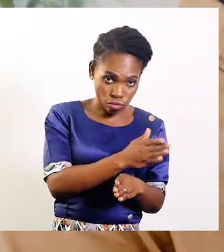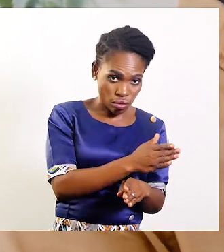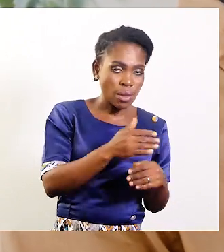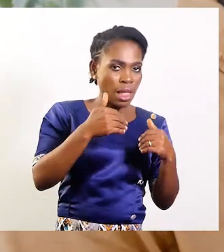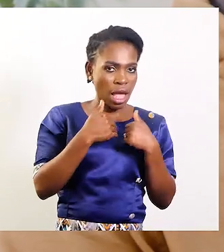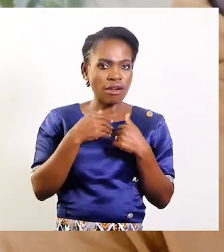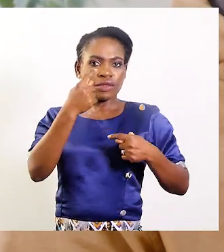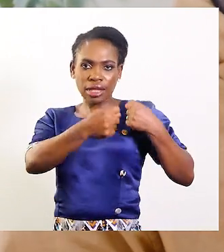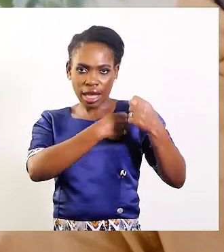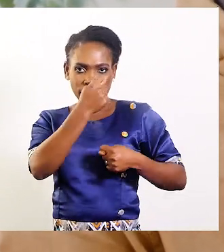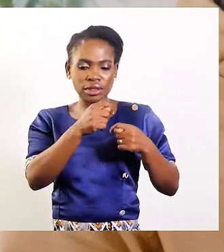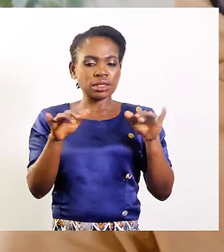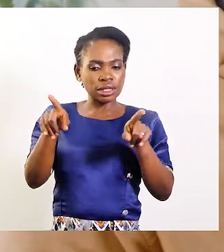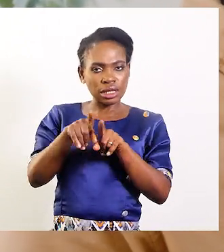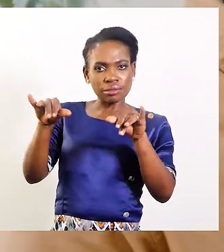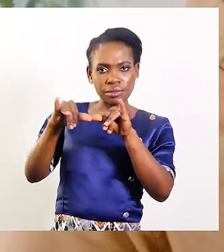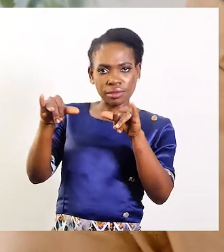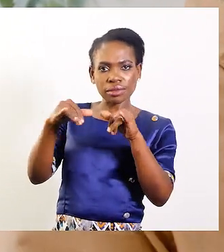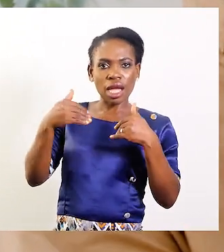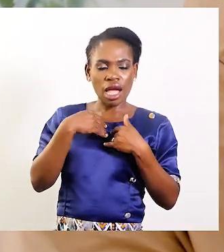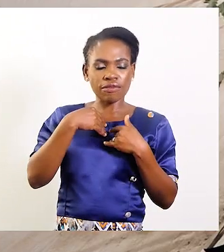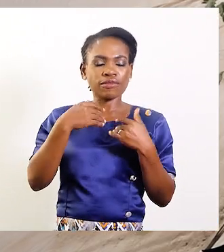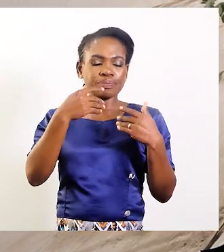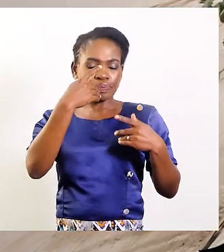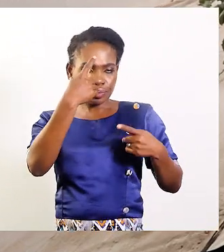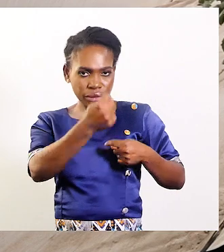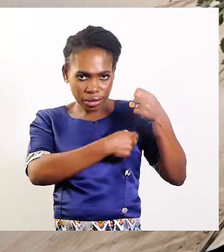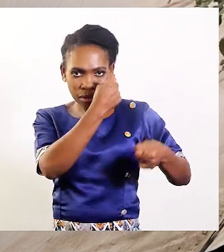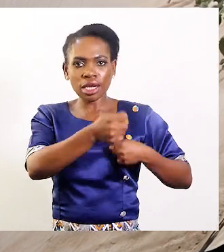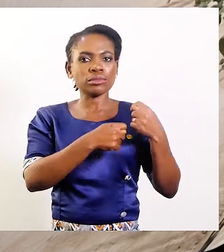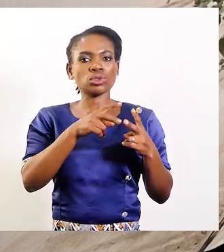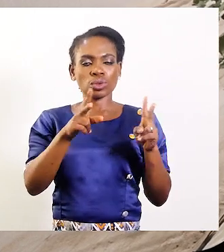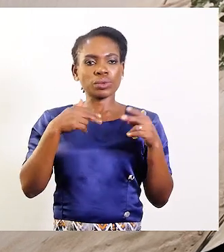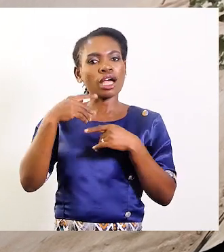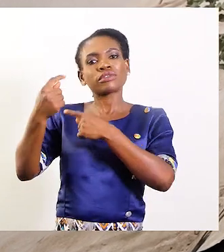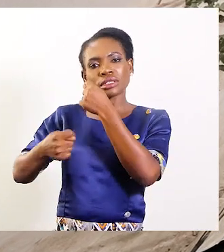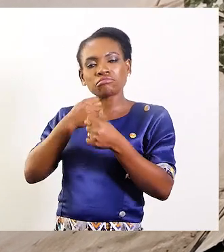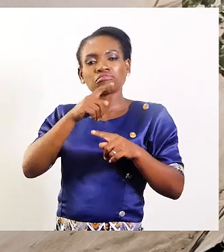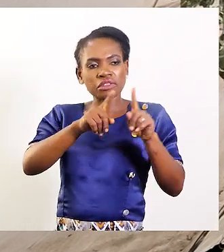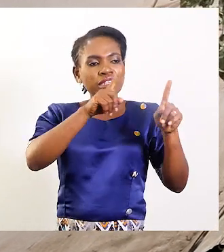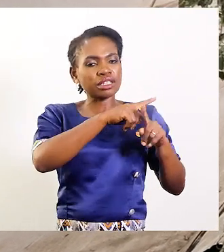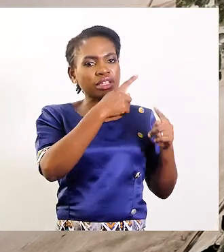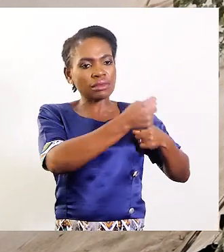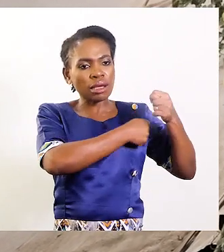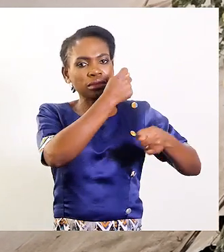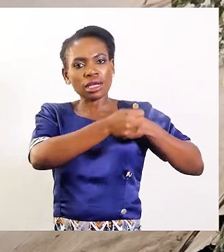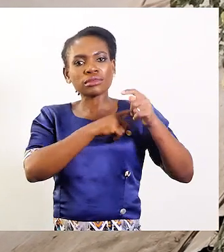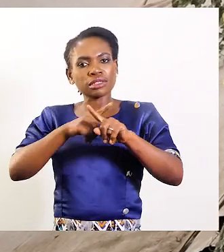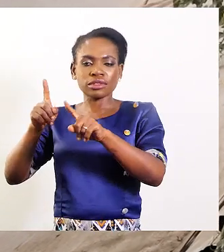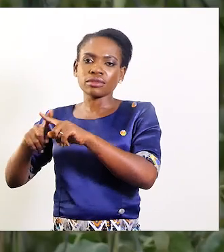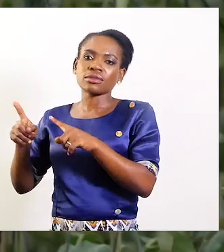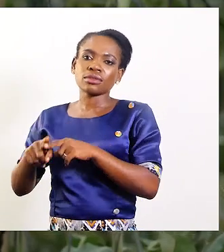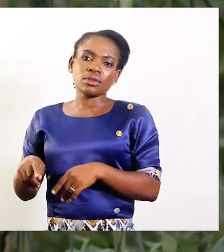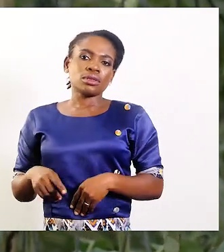one. Okay. Even the peppers. Our latest addition is called Sweet Bite. Okay. You can chew it. It's tastier than the normal bell pepper. It's not hot?